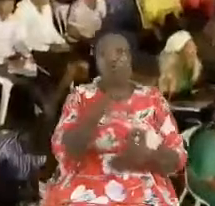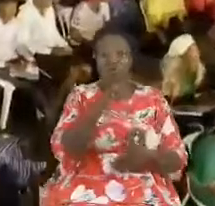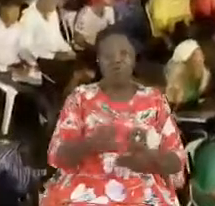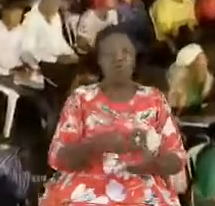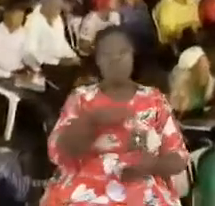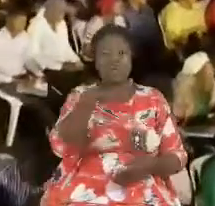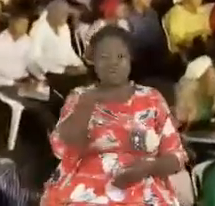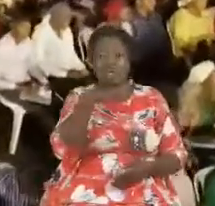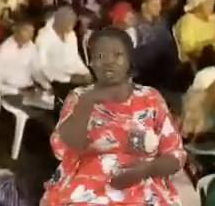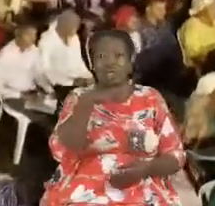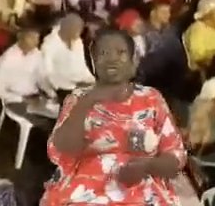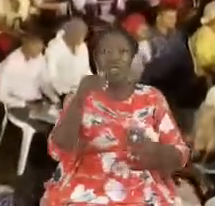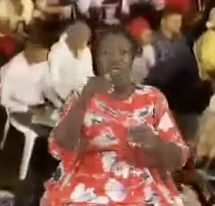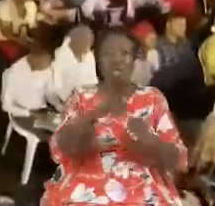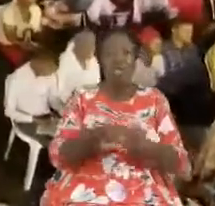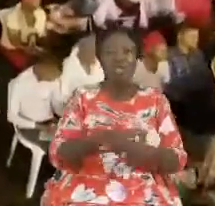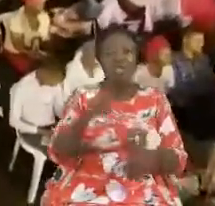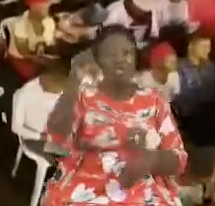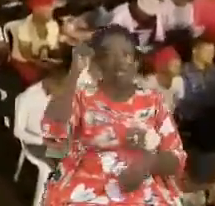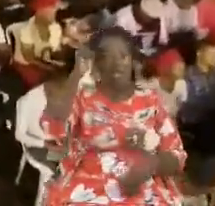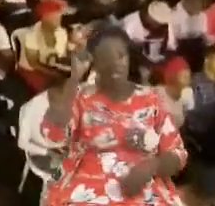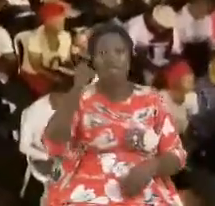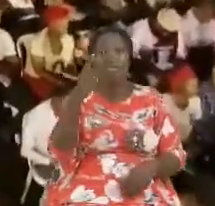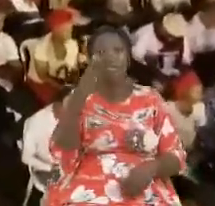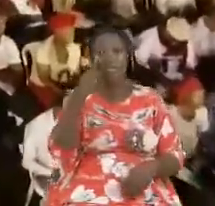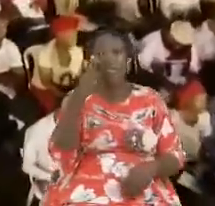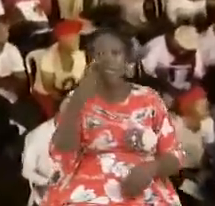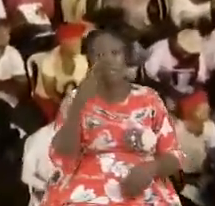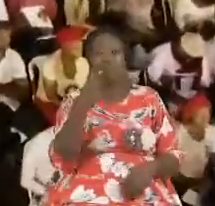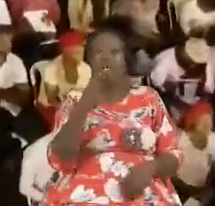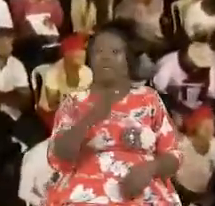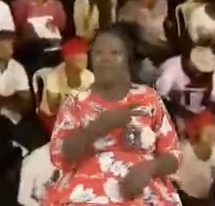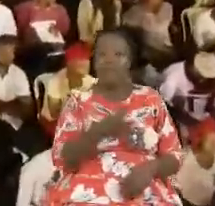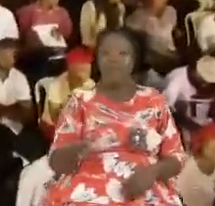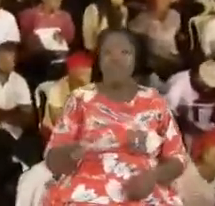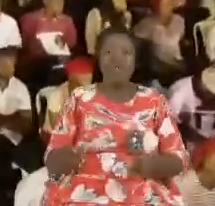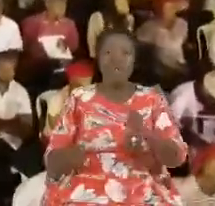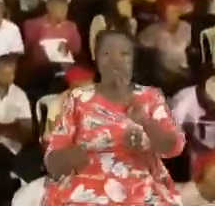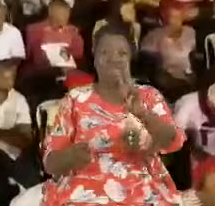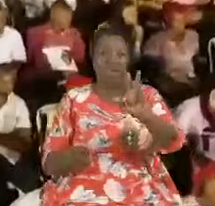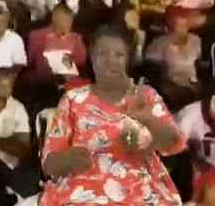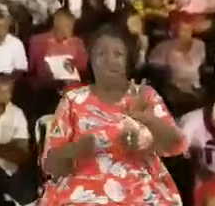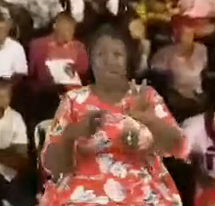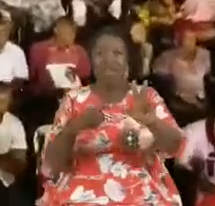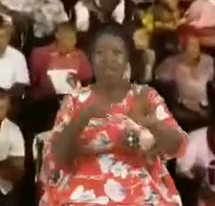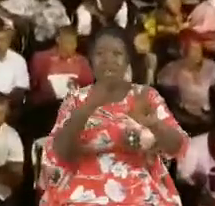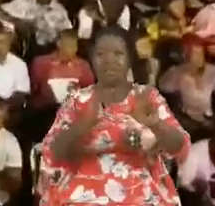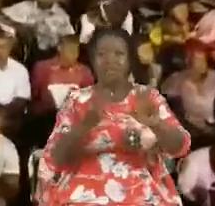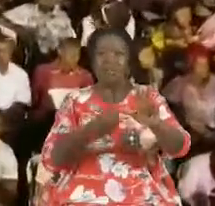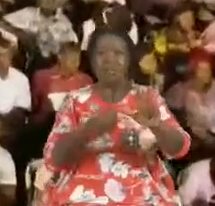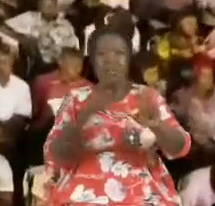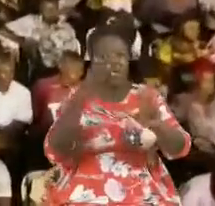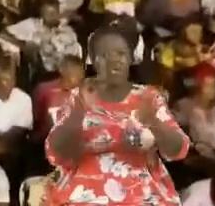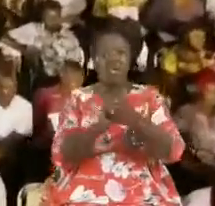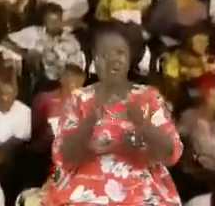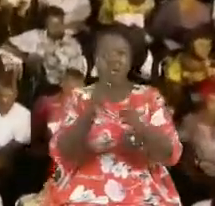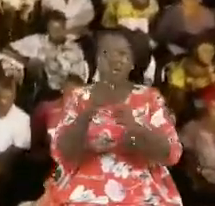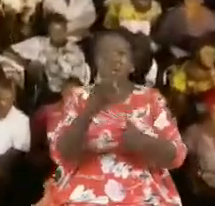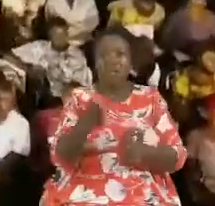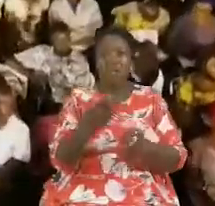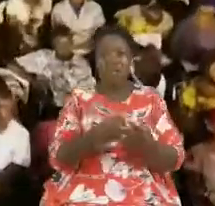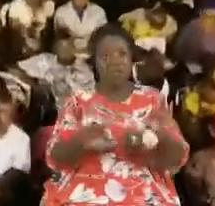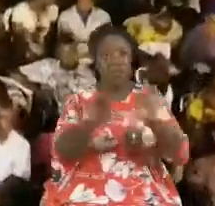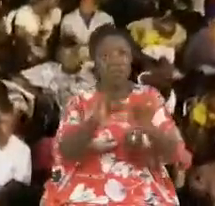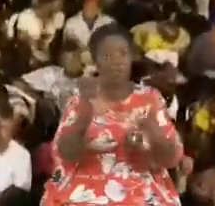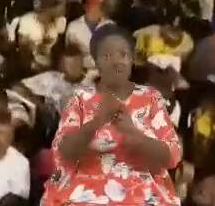holy and unblameable and unreprovable in his sight. Verse 23